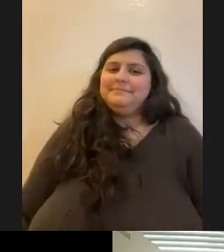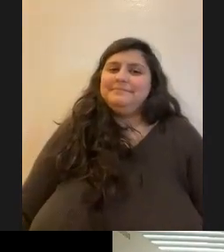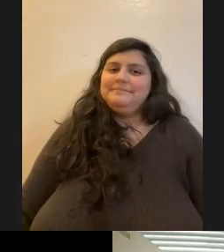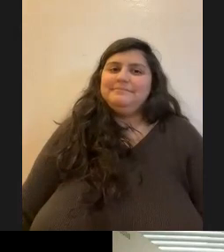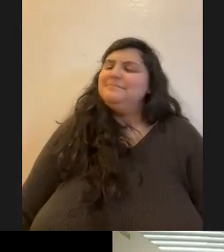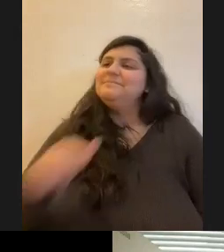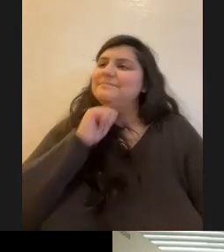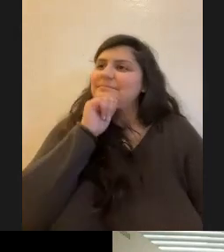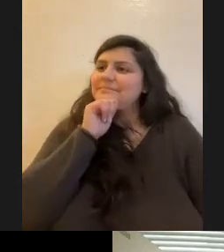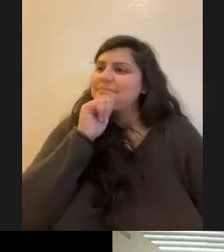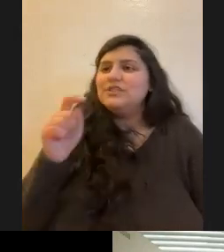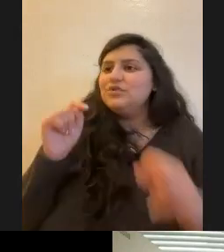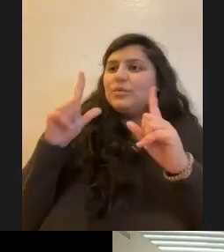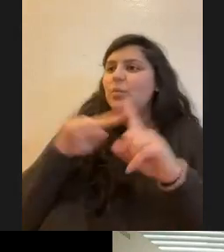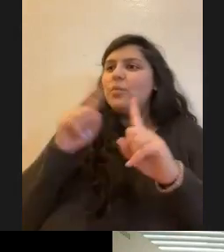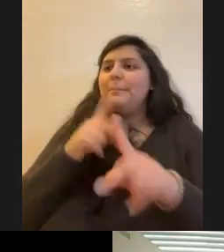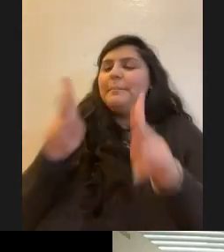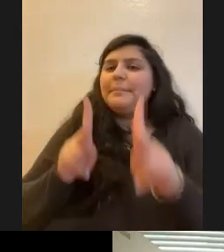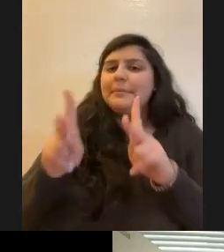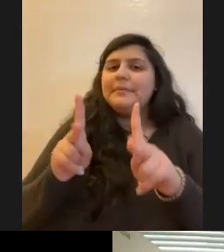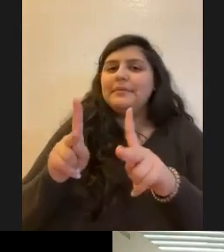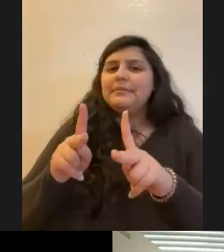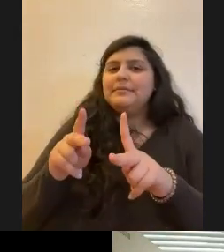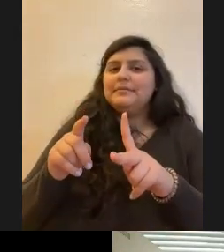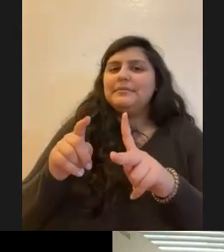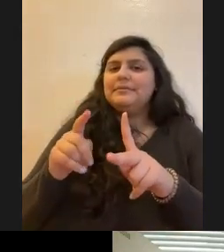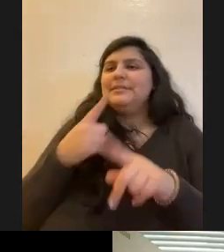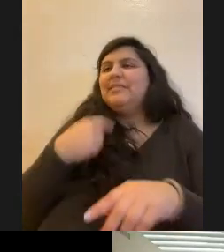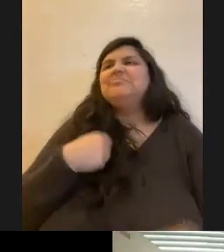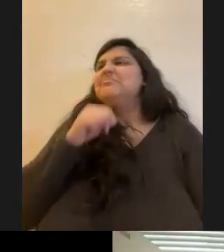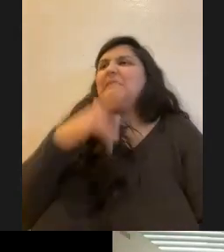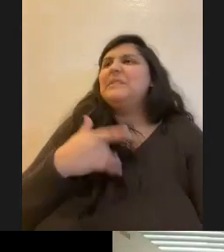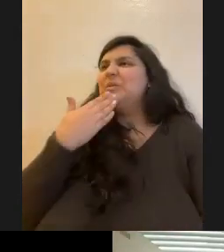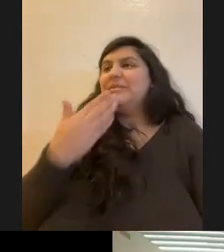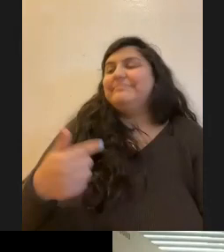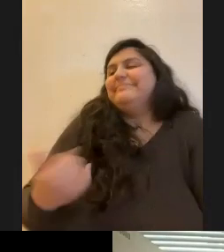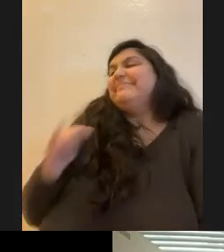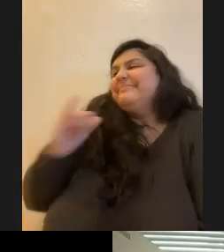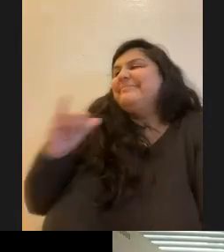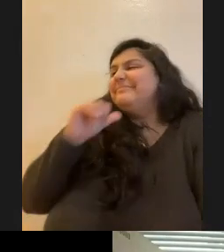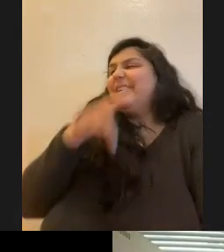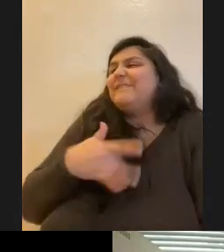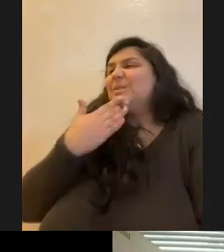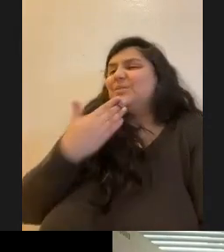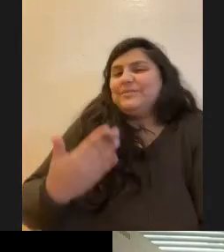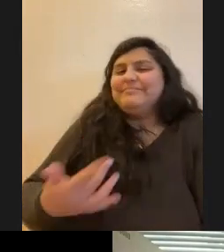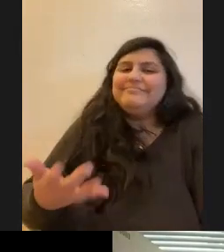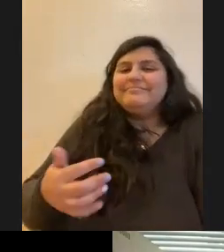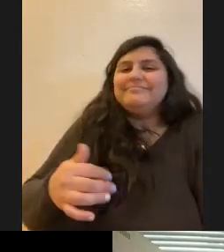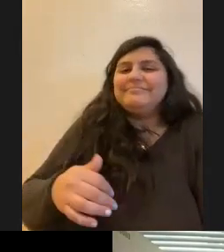not surprising when people are like, I'm not feeling great, and we're all like, nope, neither am I. Like it's at least a very like